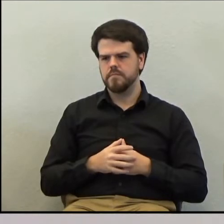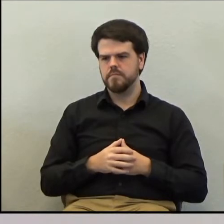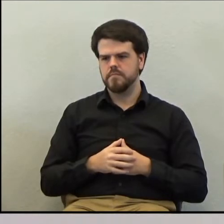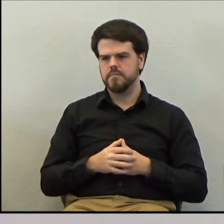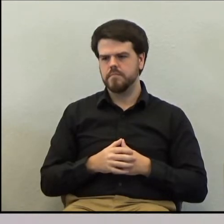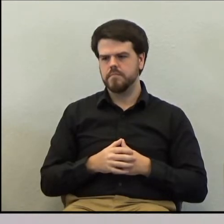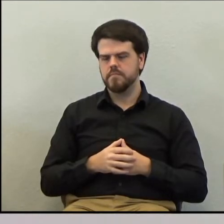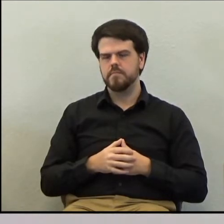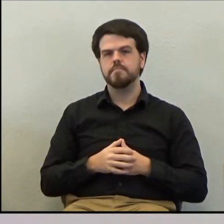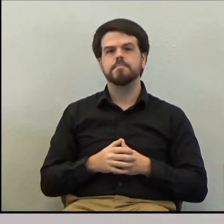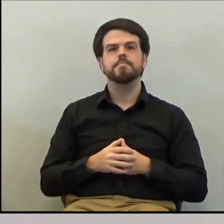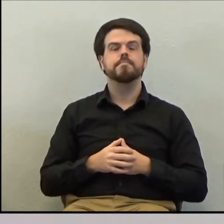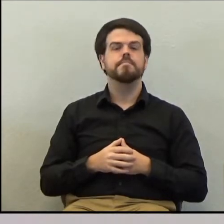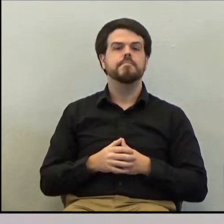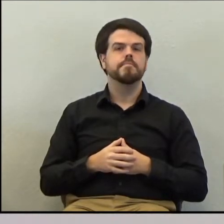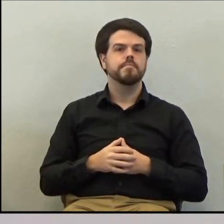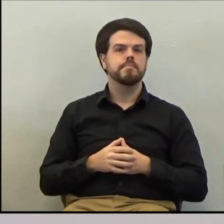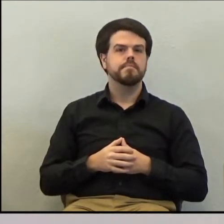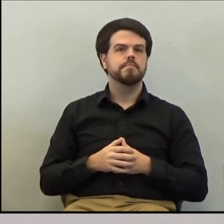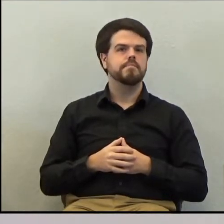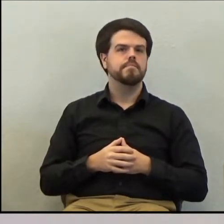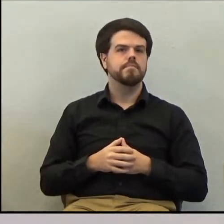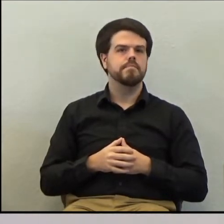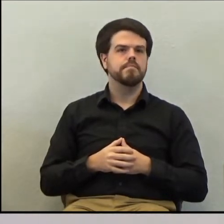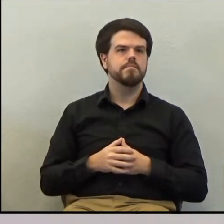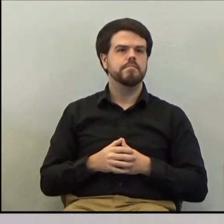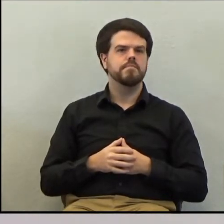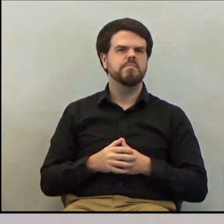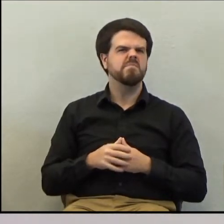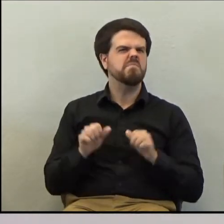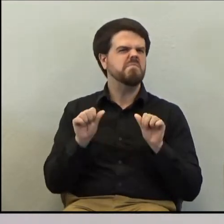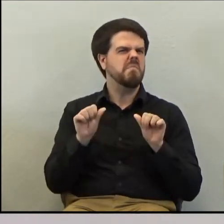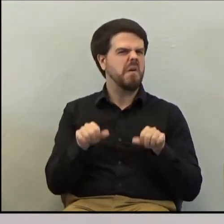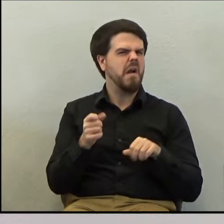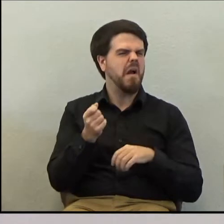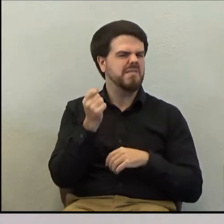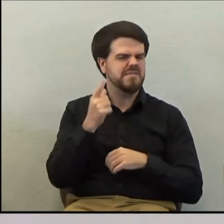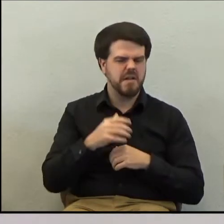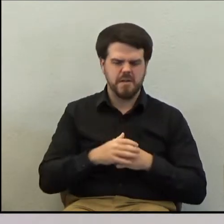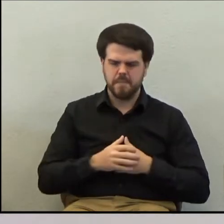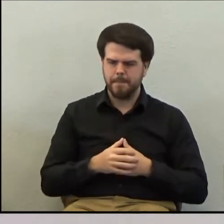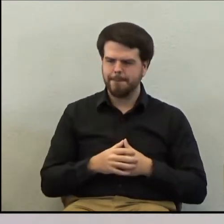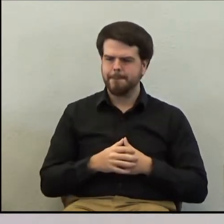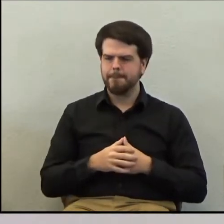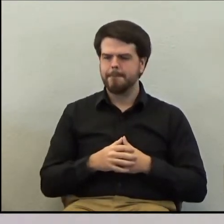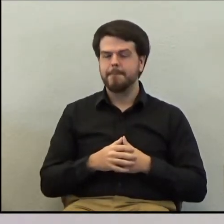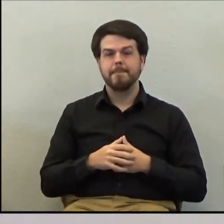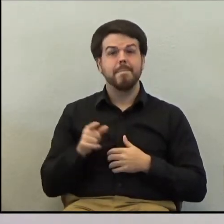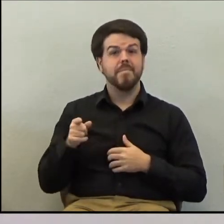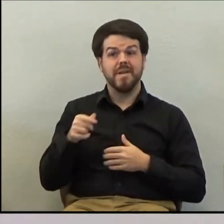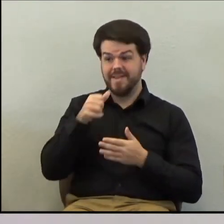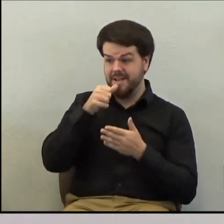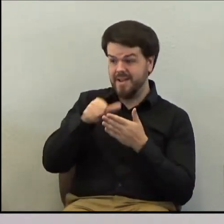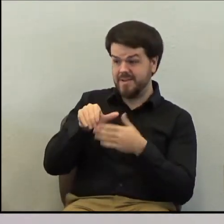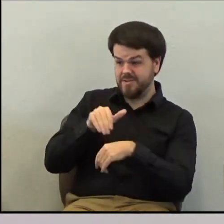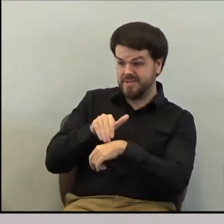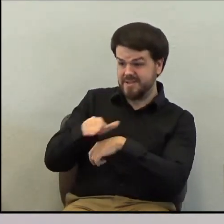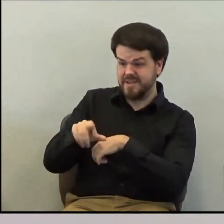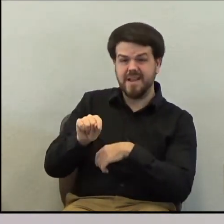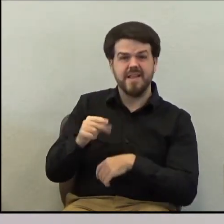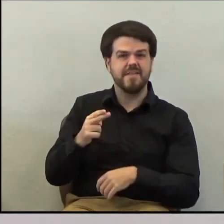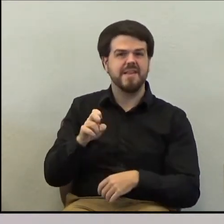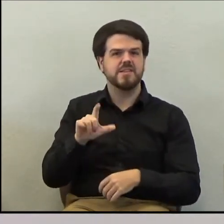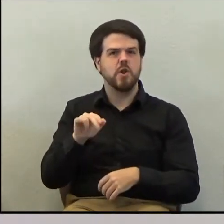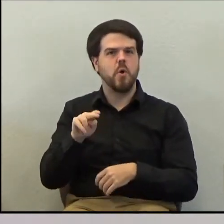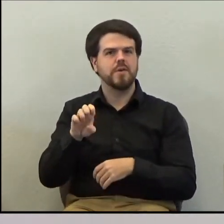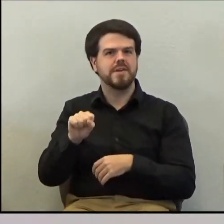Well, again, we can understand, I think, from all this, why that the letter to the Thessalonians would have been read and